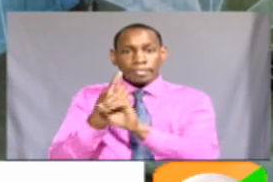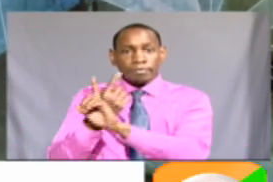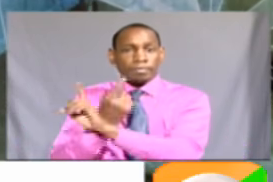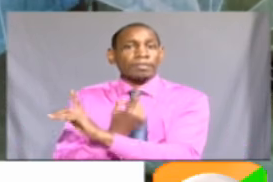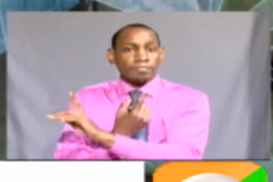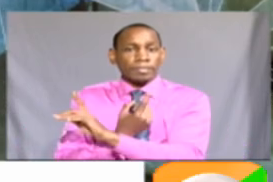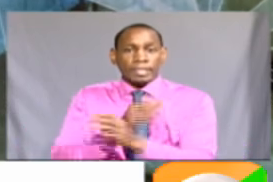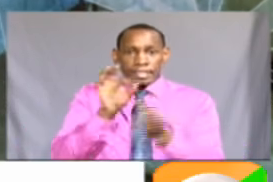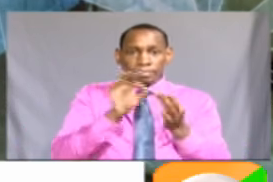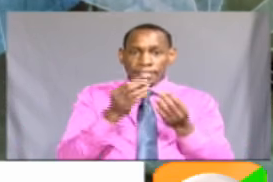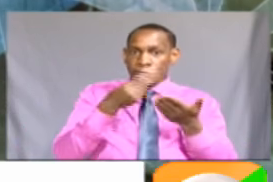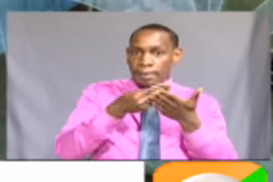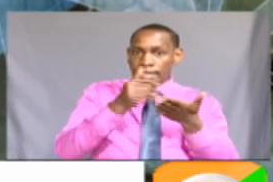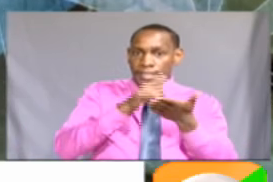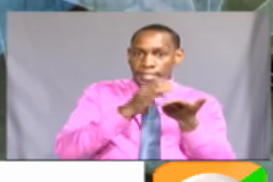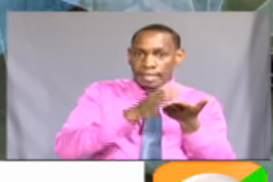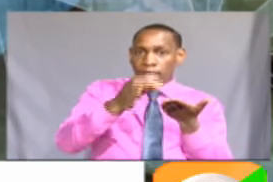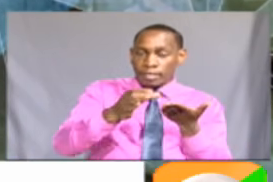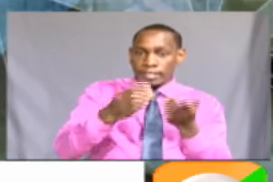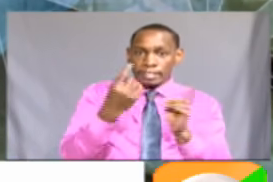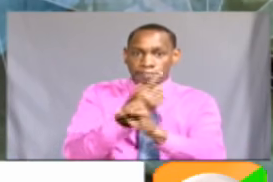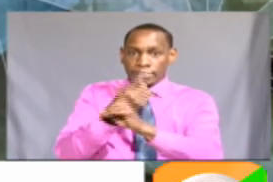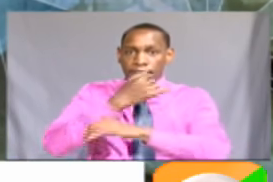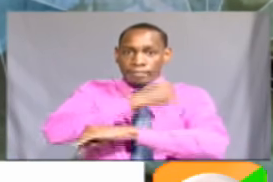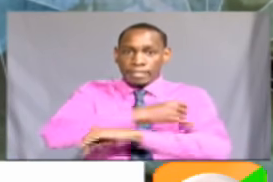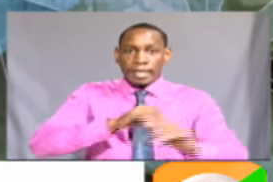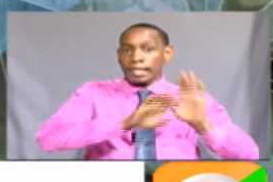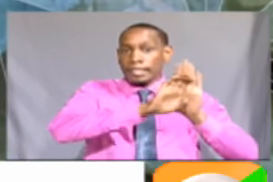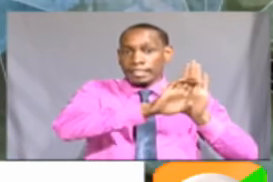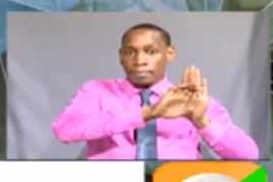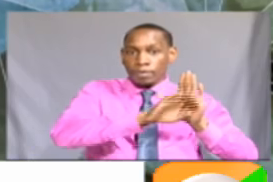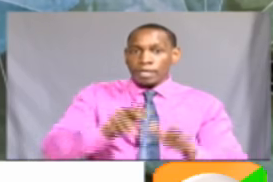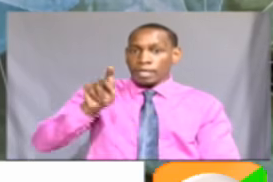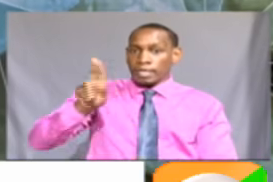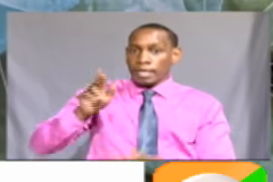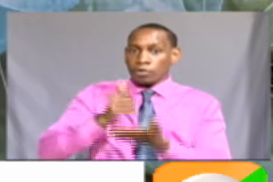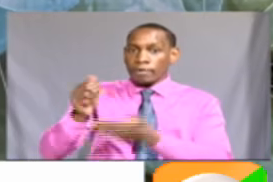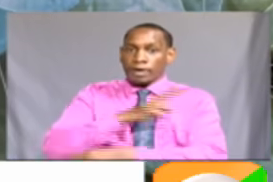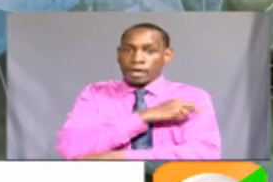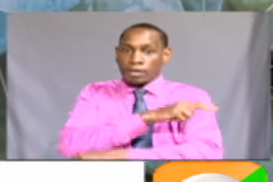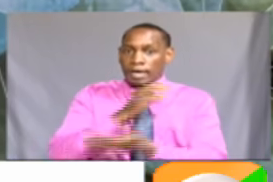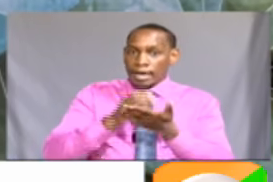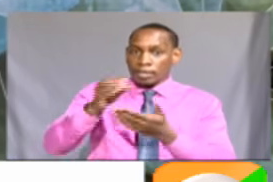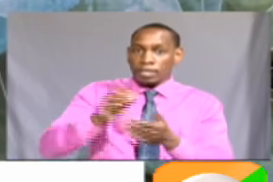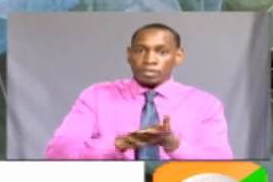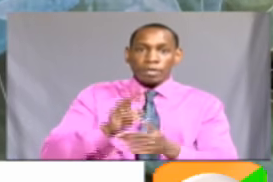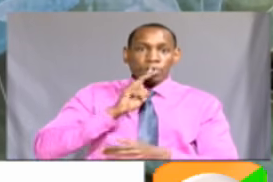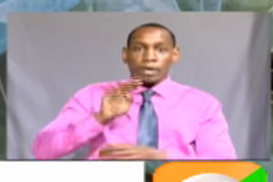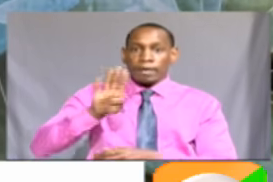the exact amount of money that is supposed to go to various institutions. For example, KU Referral Hospital is supposed to get